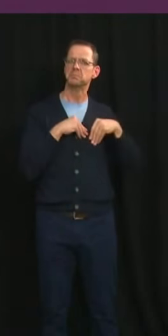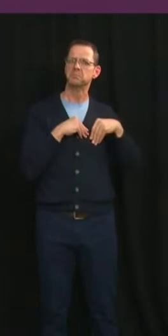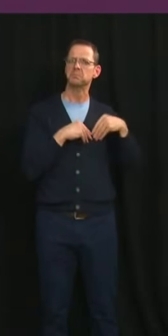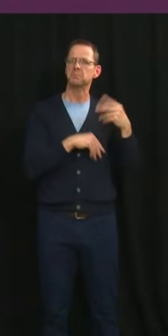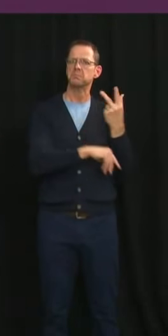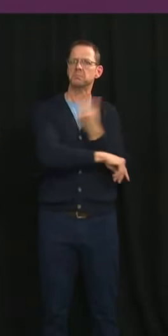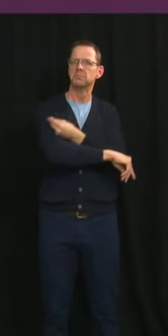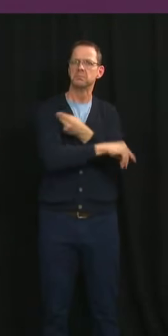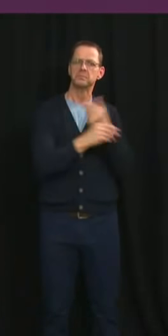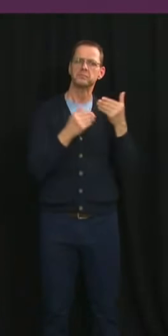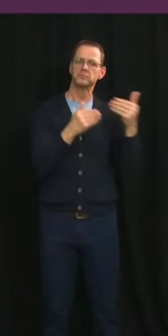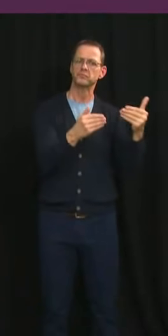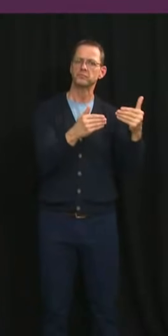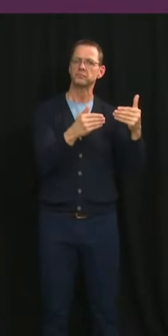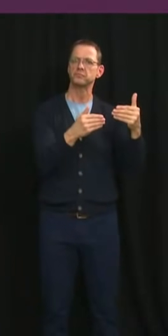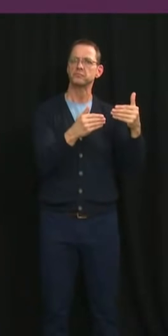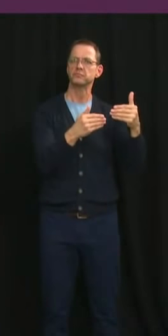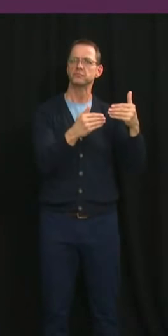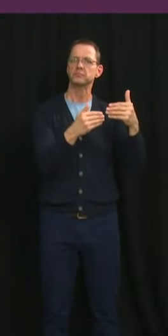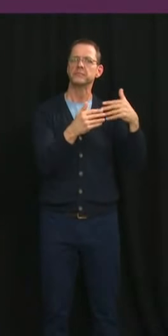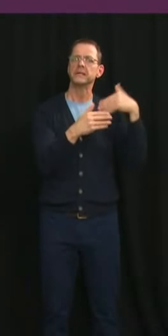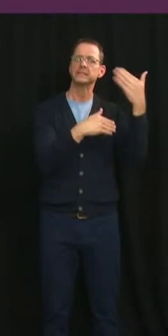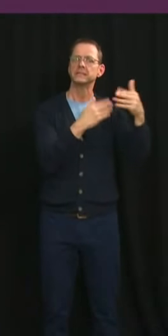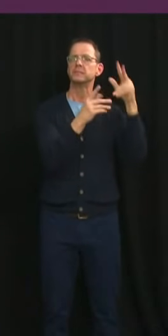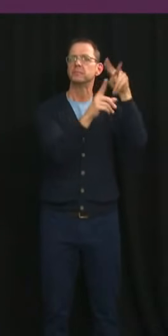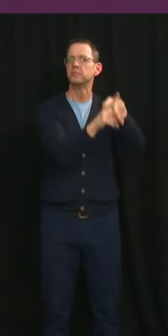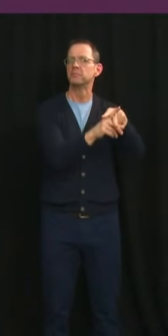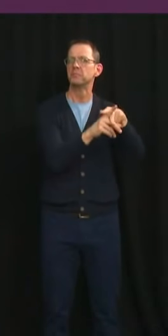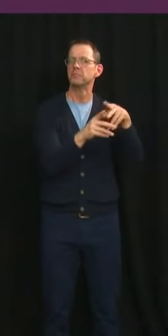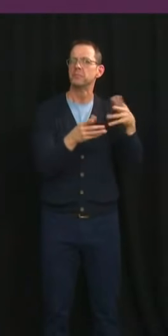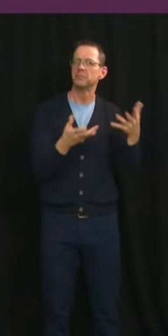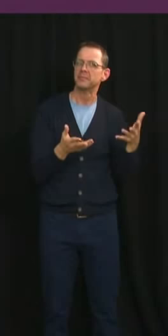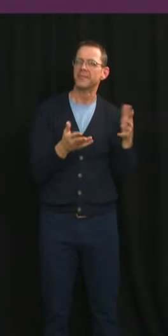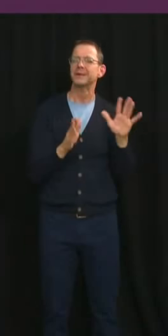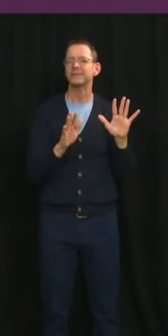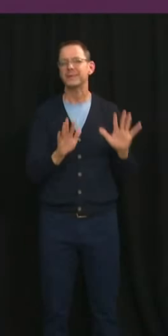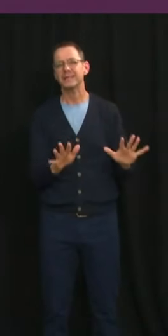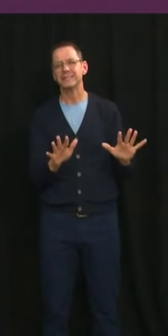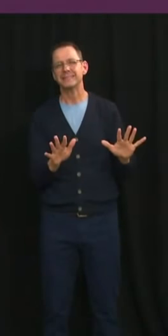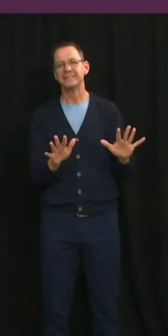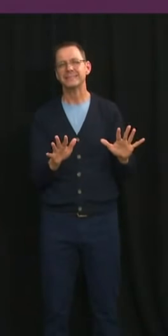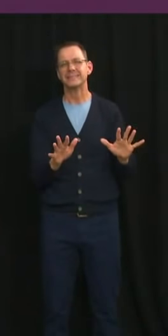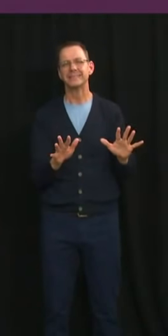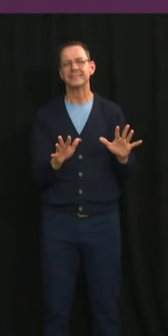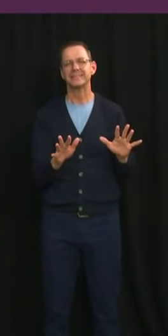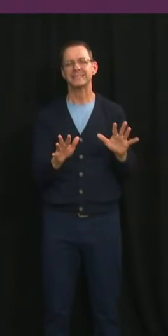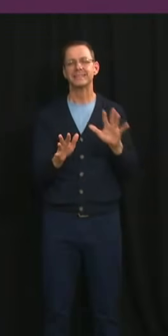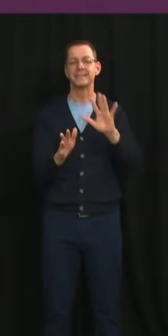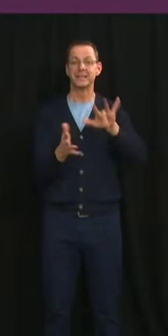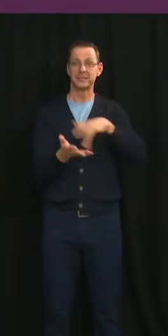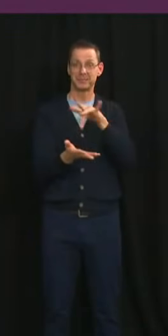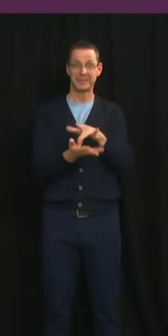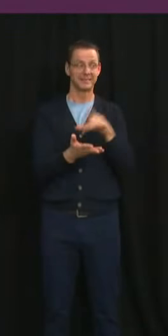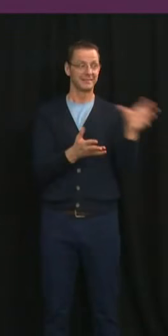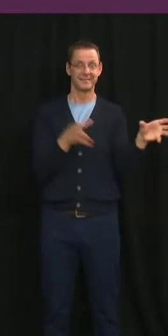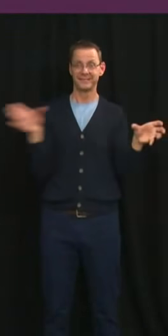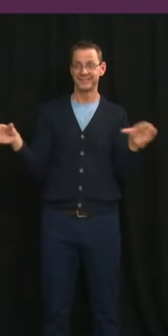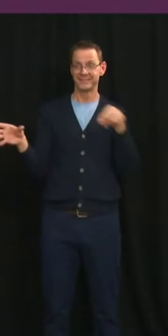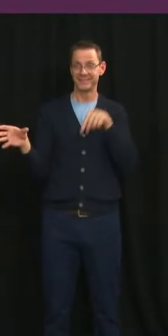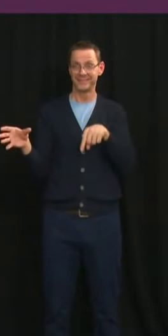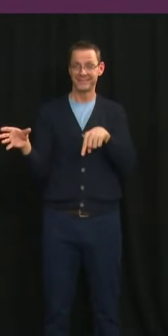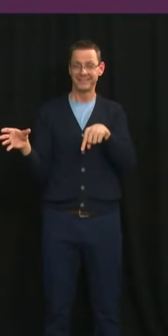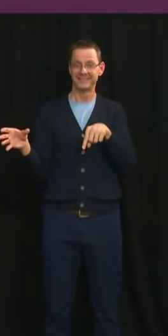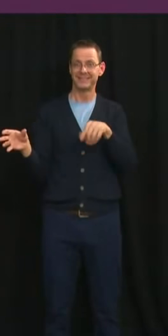has been sort of wait and see. We'll wait and see if this thing is safe, how it goes.